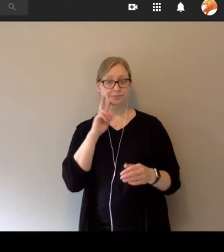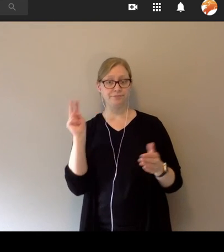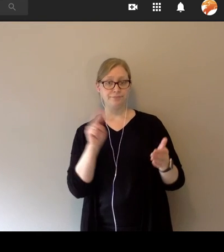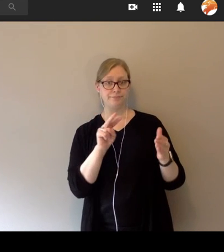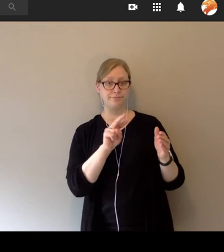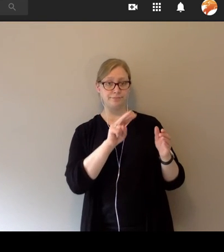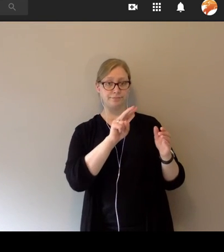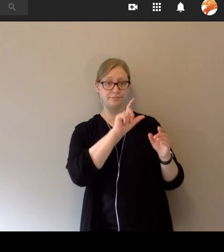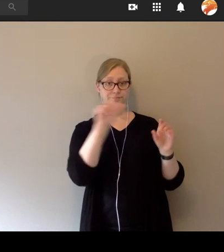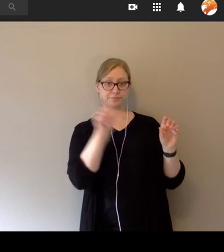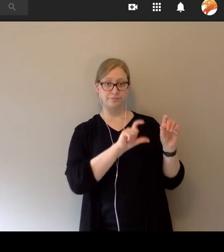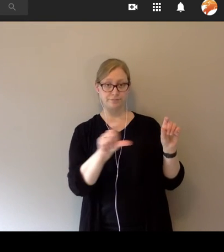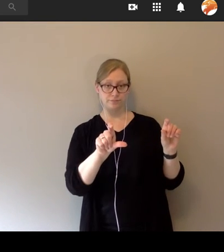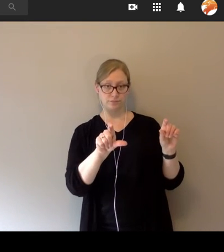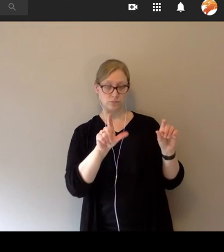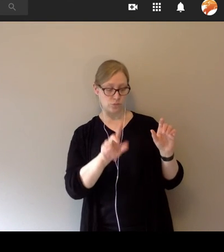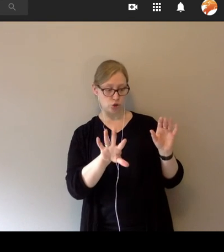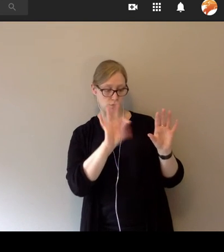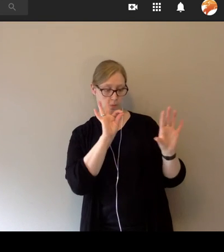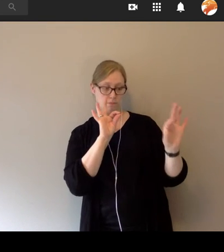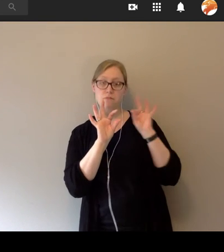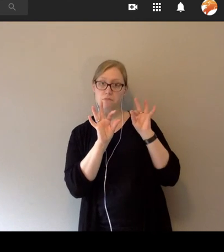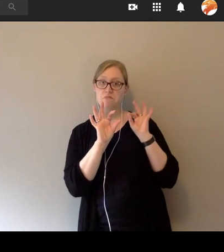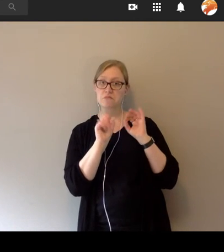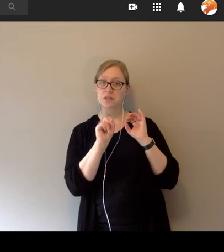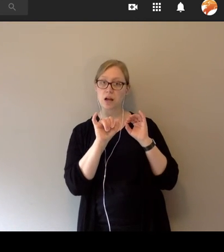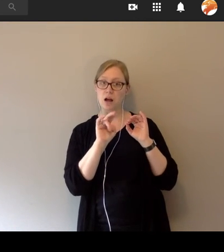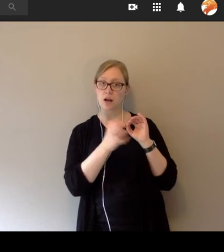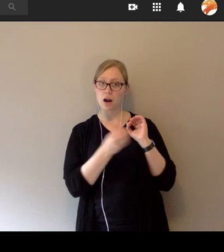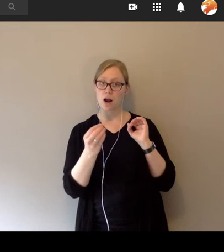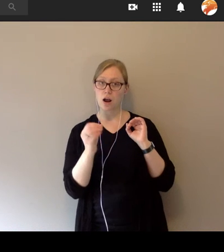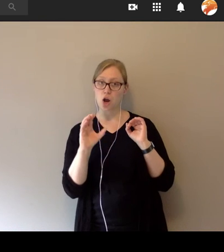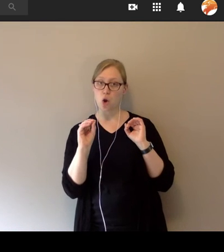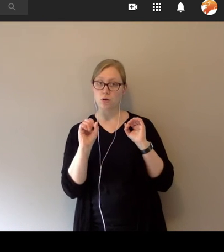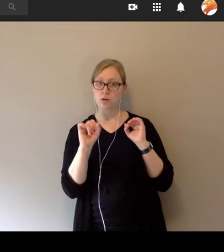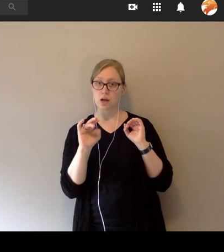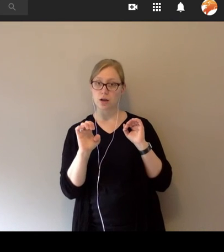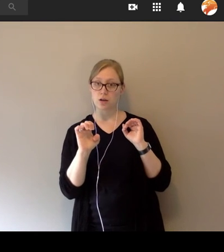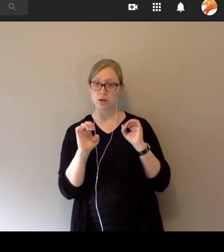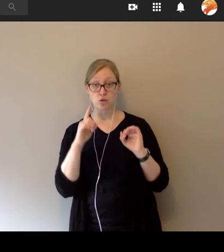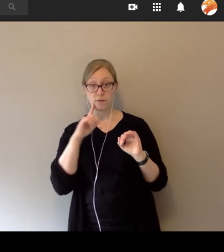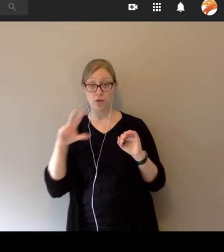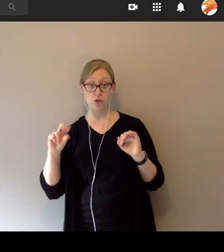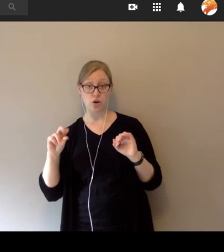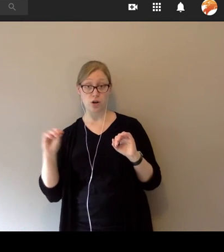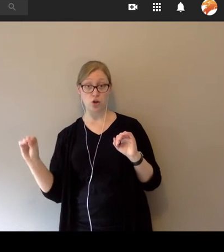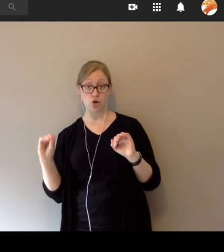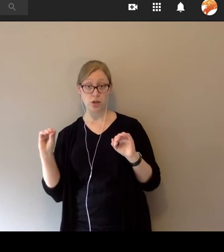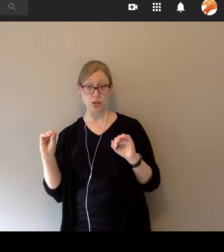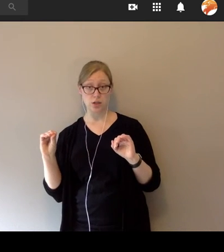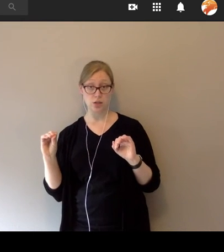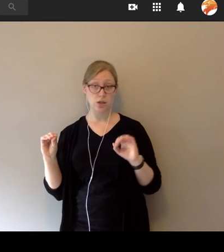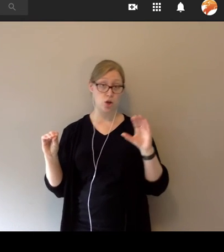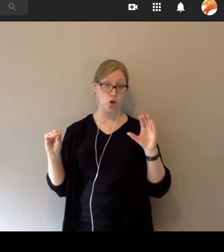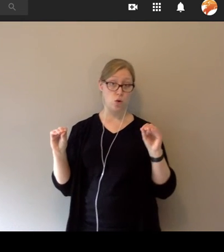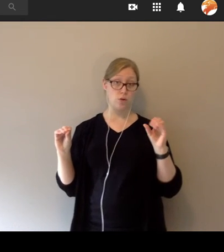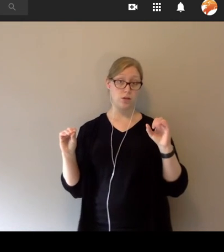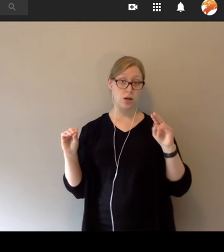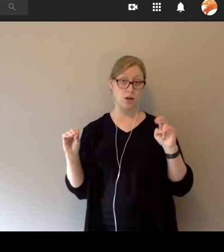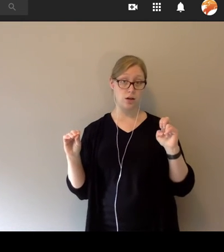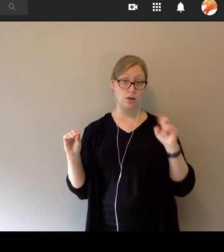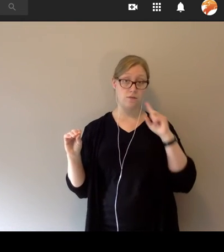sine and our cosine. So the sine of angle 30 degrees and the cosine